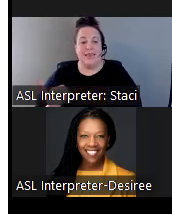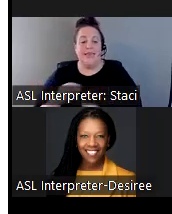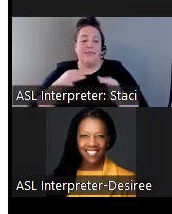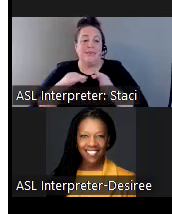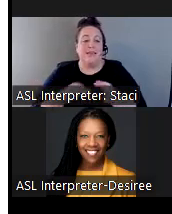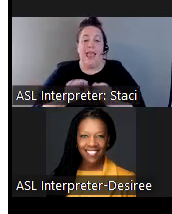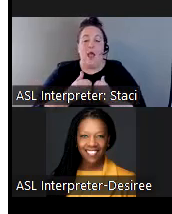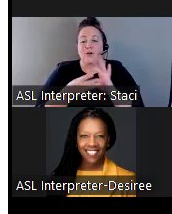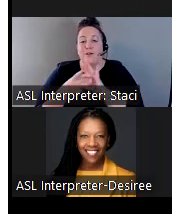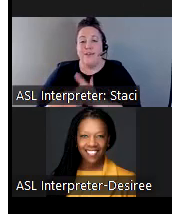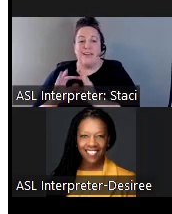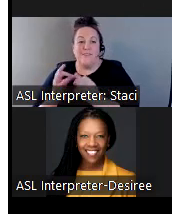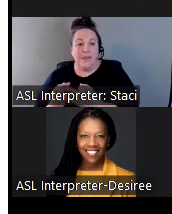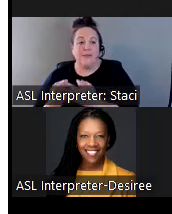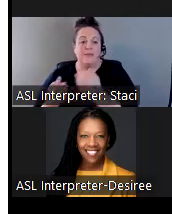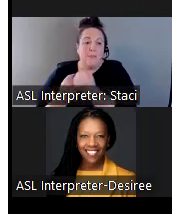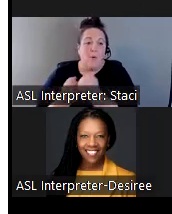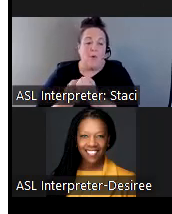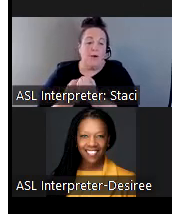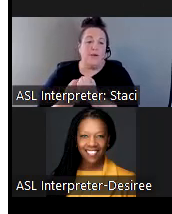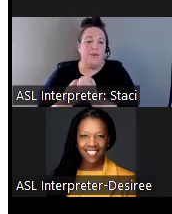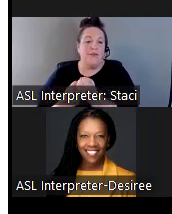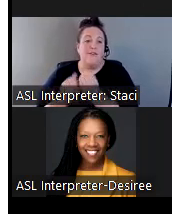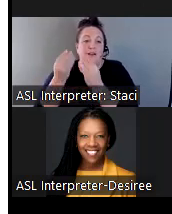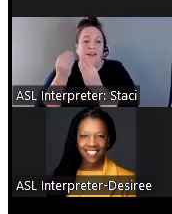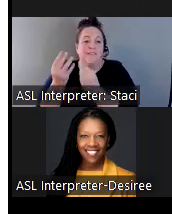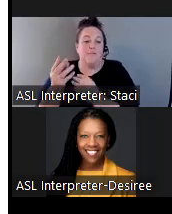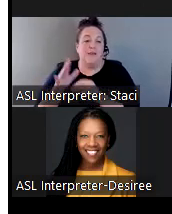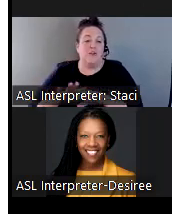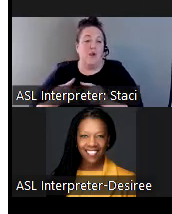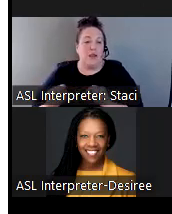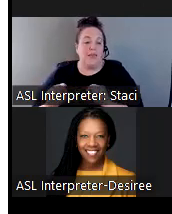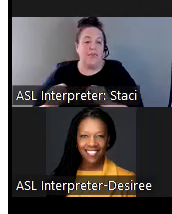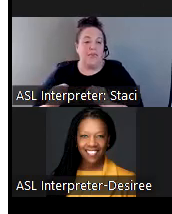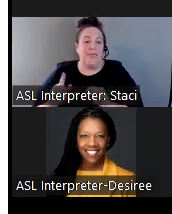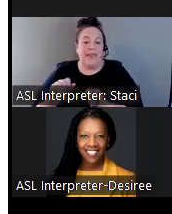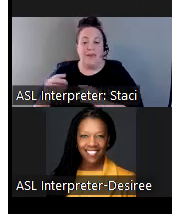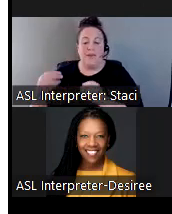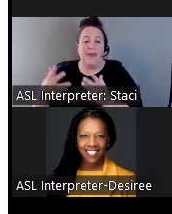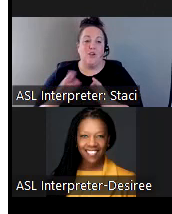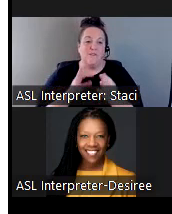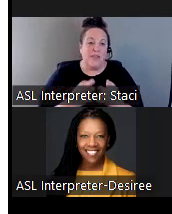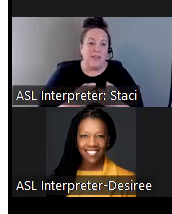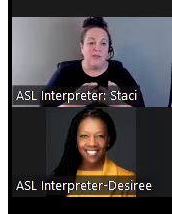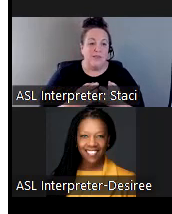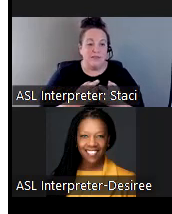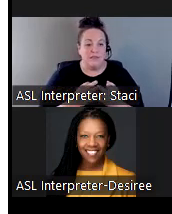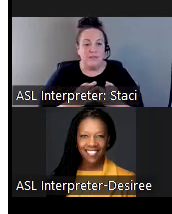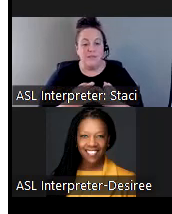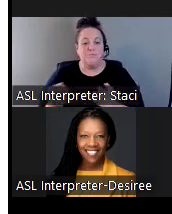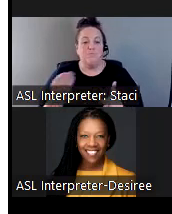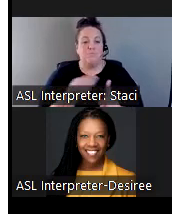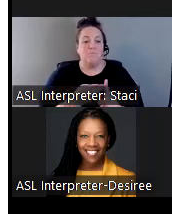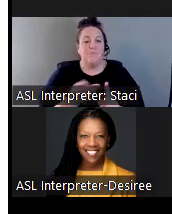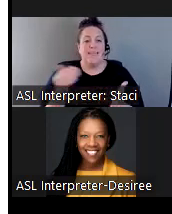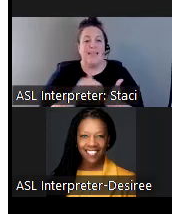connecting families with services and support. It has information on it that can be given to your families. So again, go to the